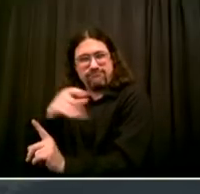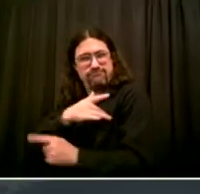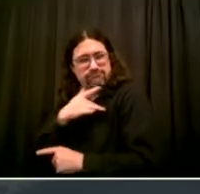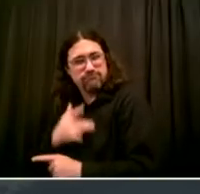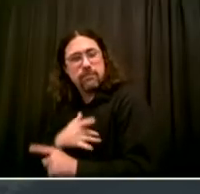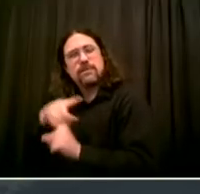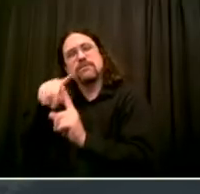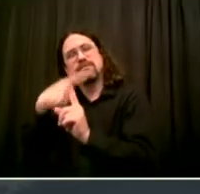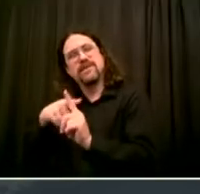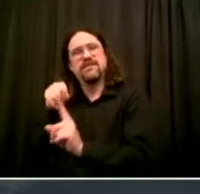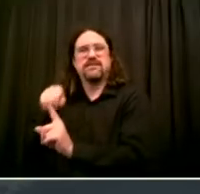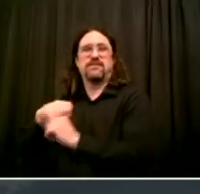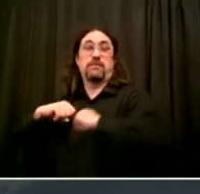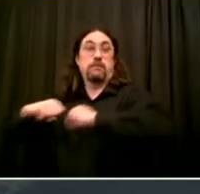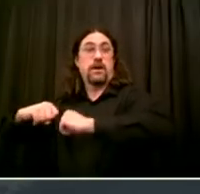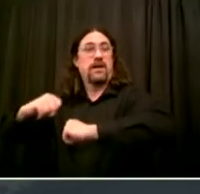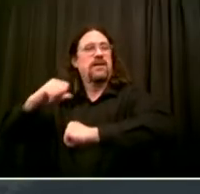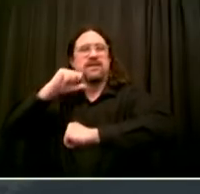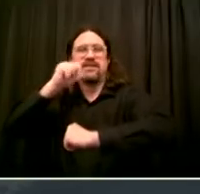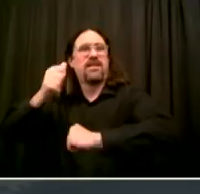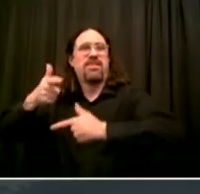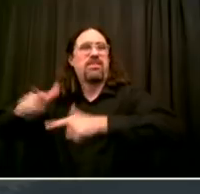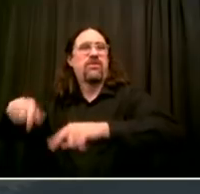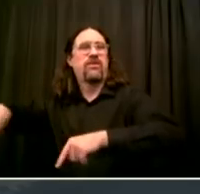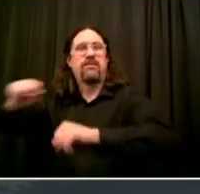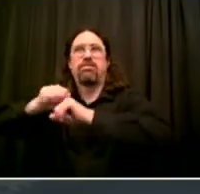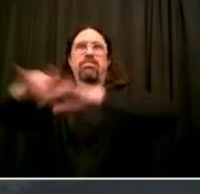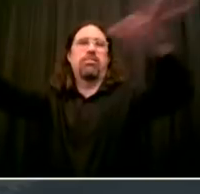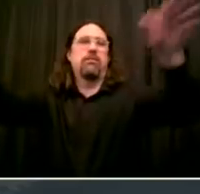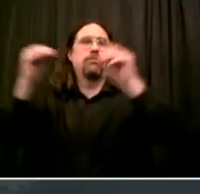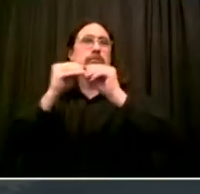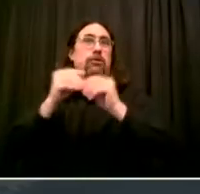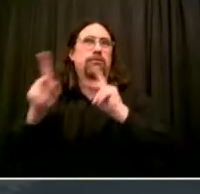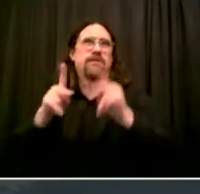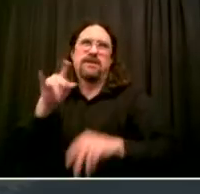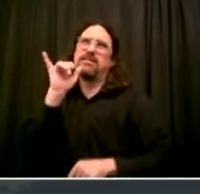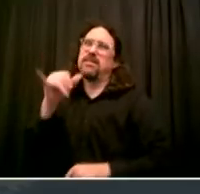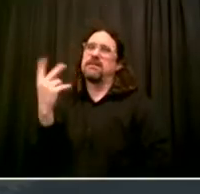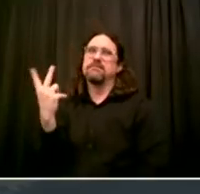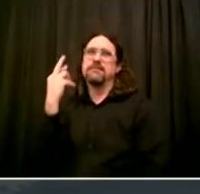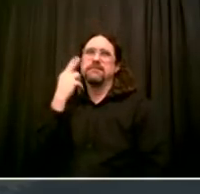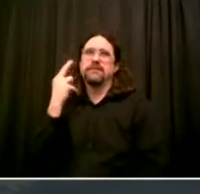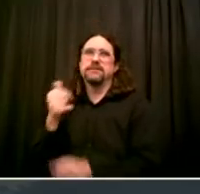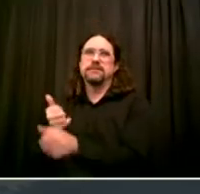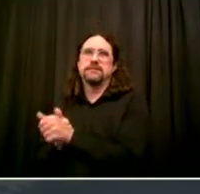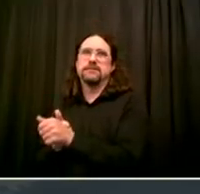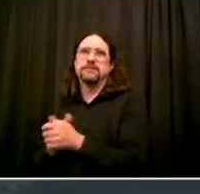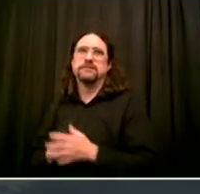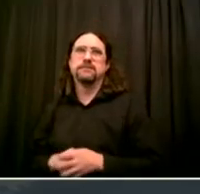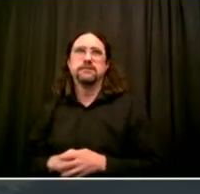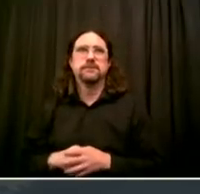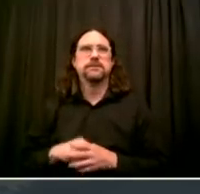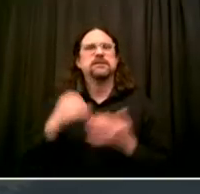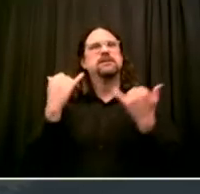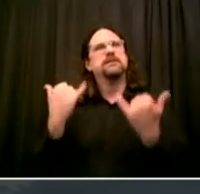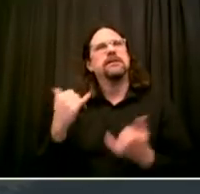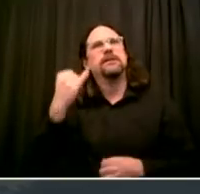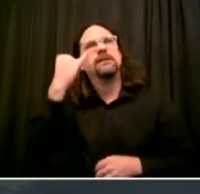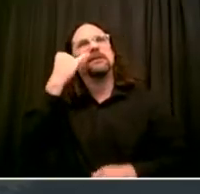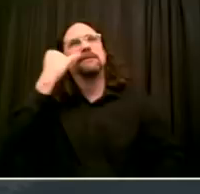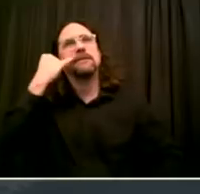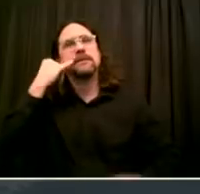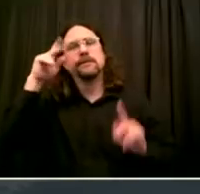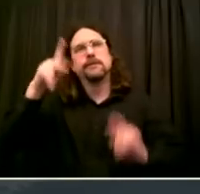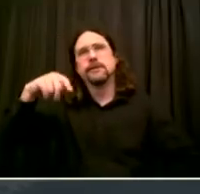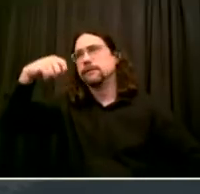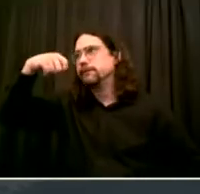we've been telling you for months, there are things you have to do, because once you know you are symptomatic, once you know you test positive, you know